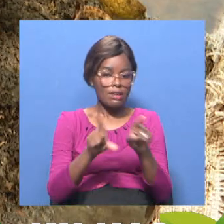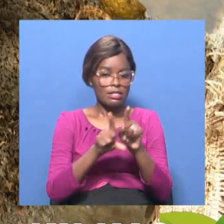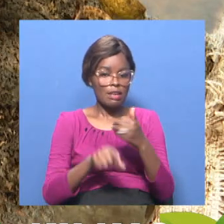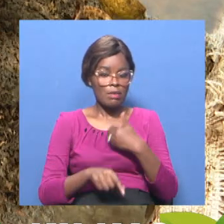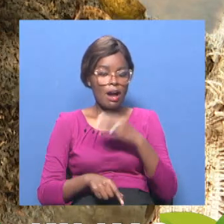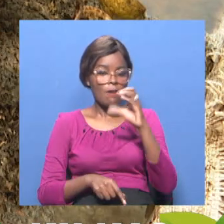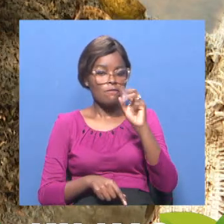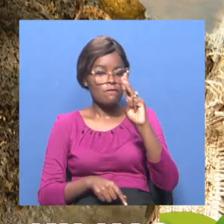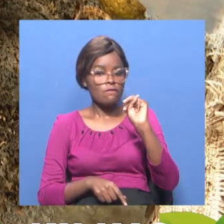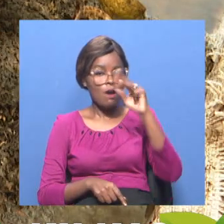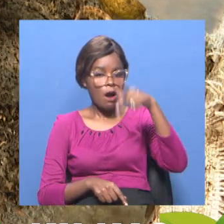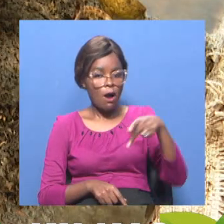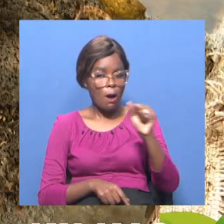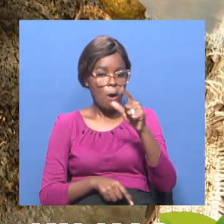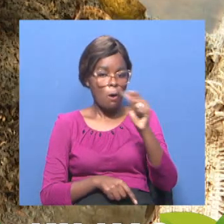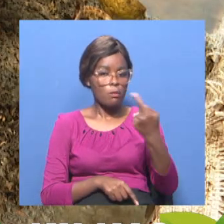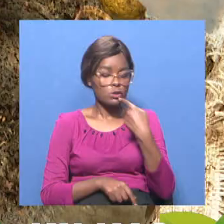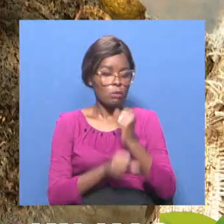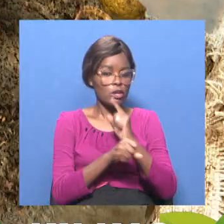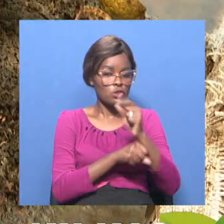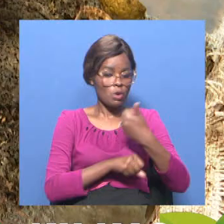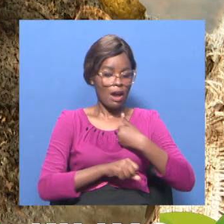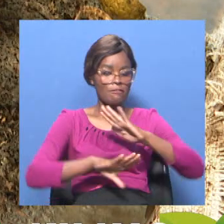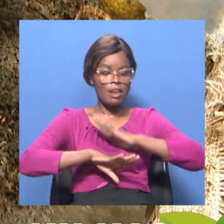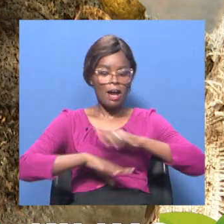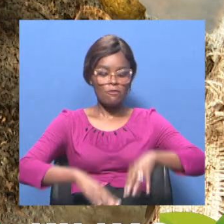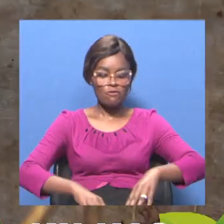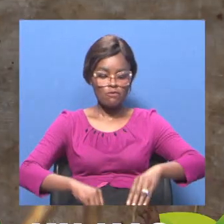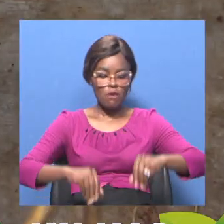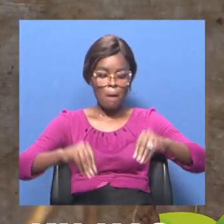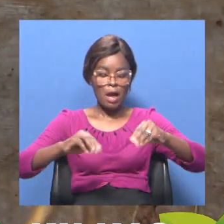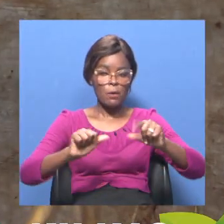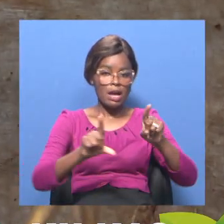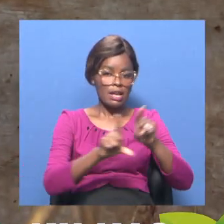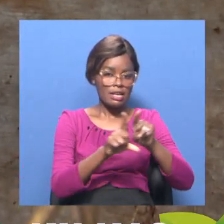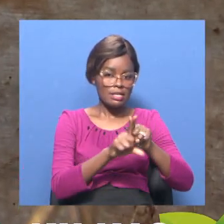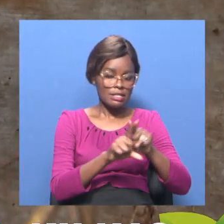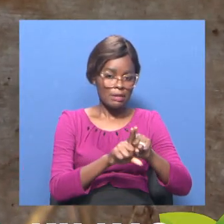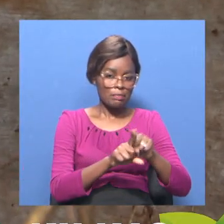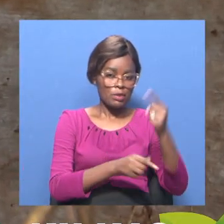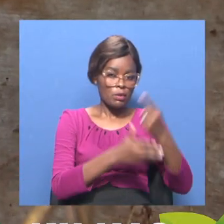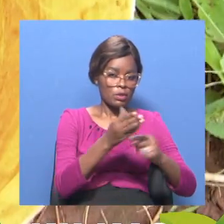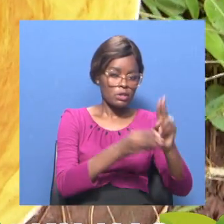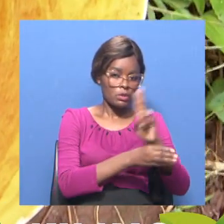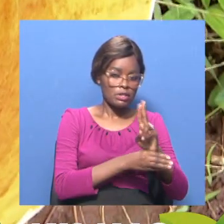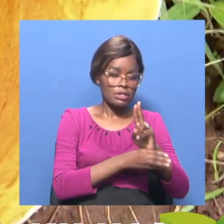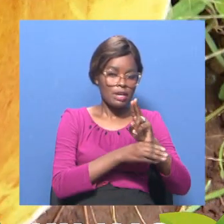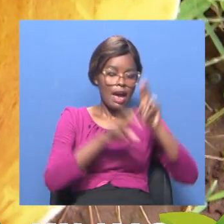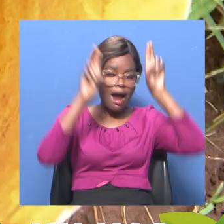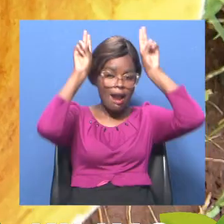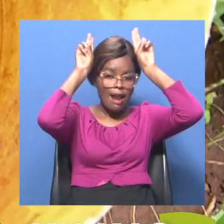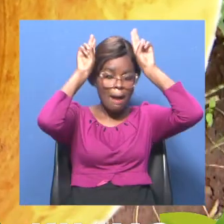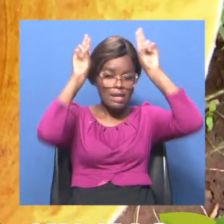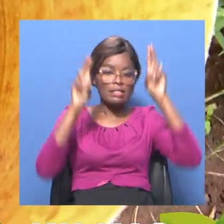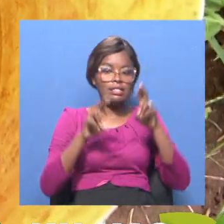do composting to ensure I have enough of the compost manure, and some of the foliar that I use is the rabbit urine